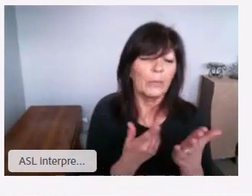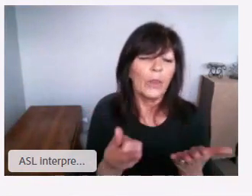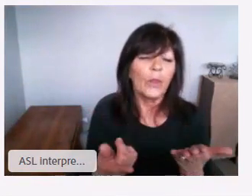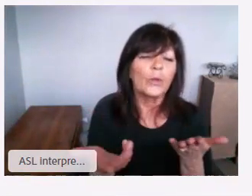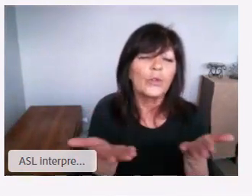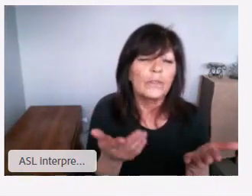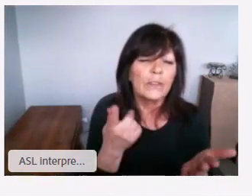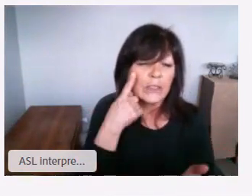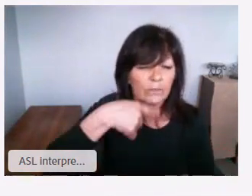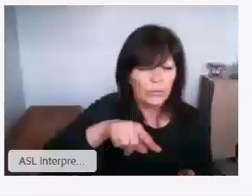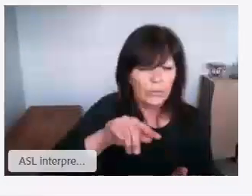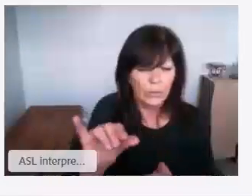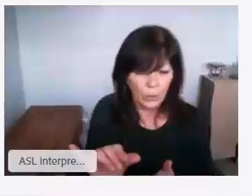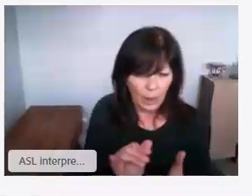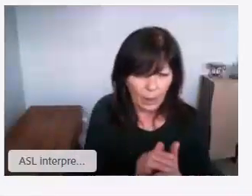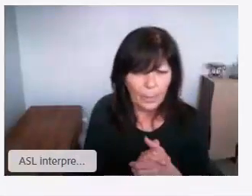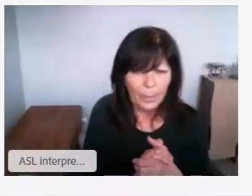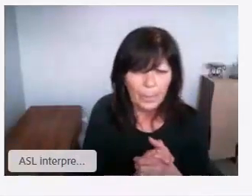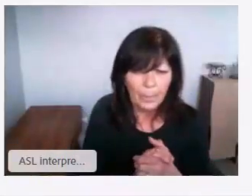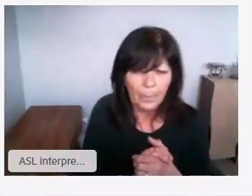well.